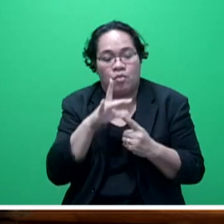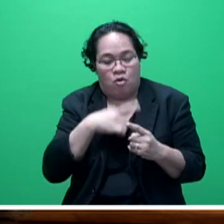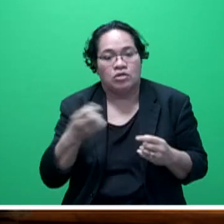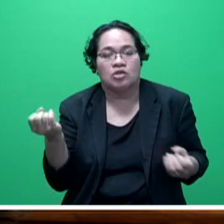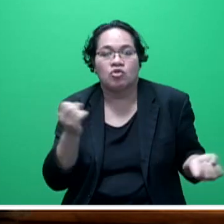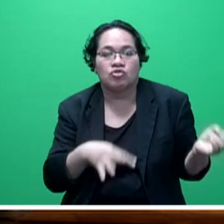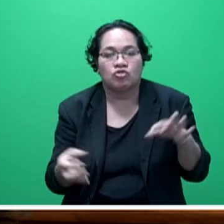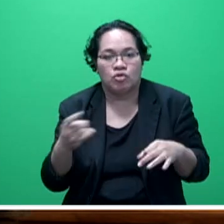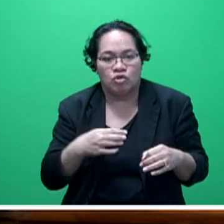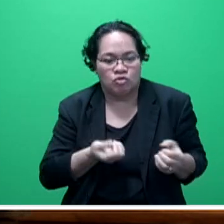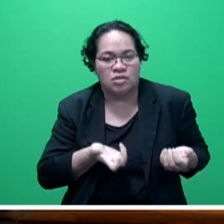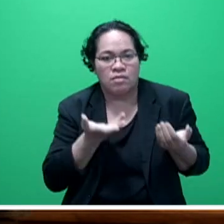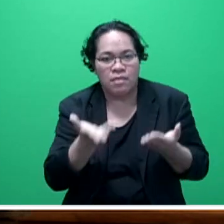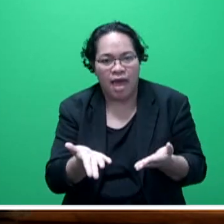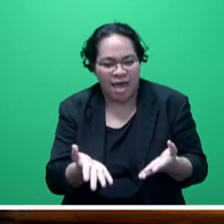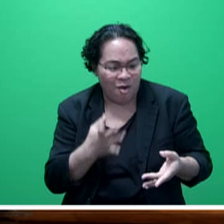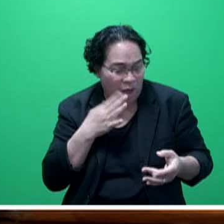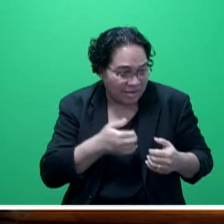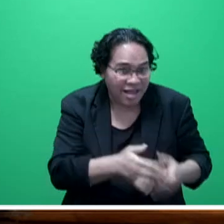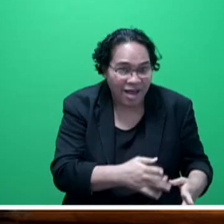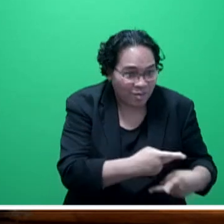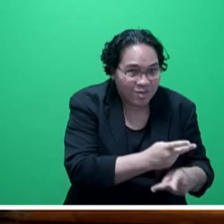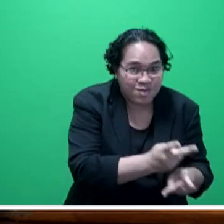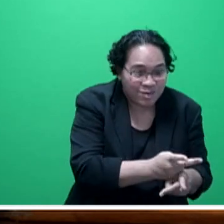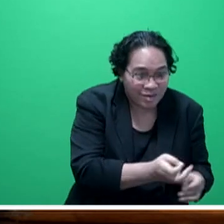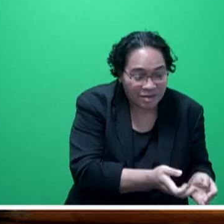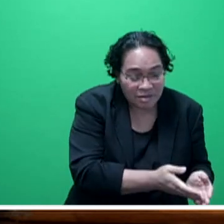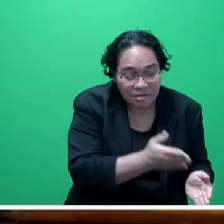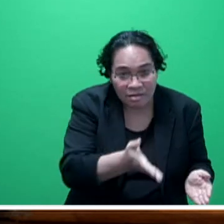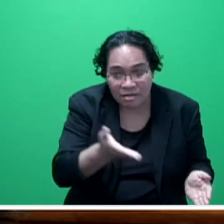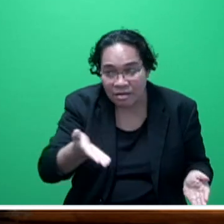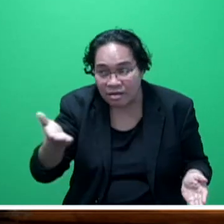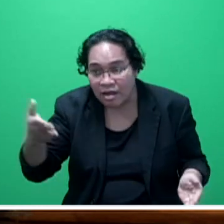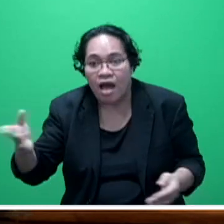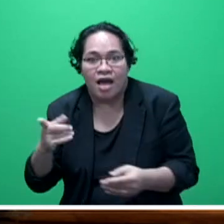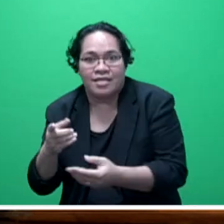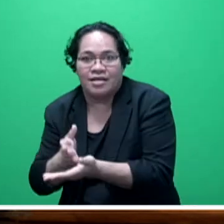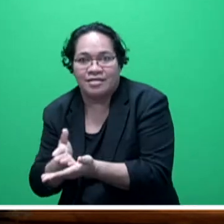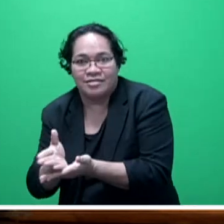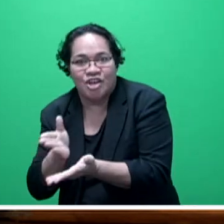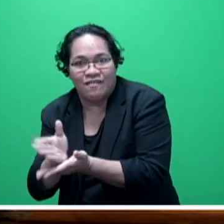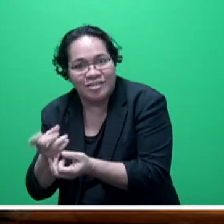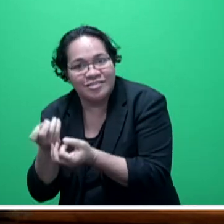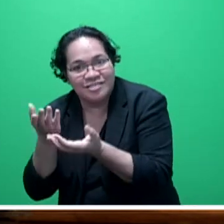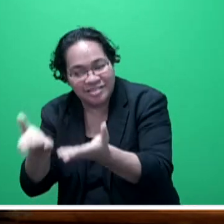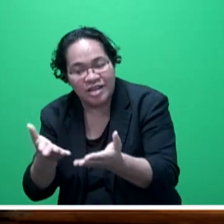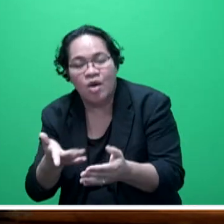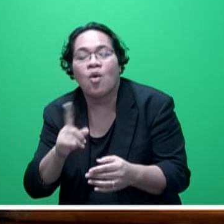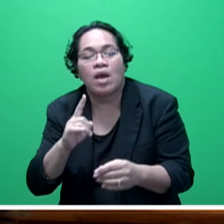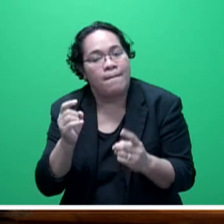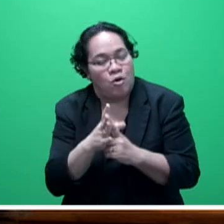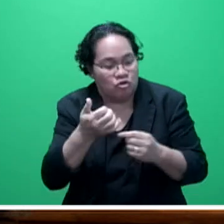chain process from production to service delivery using resource in the rural